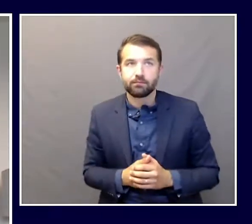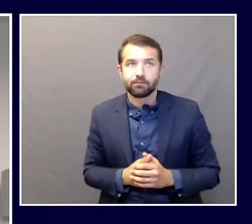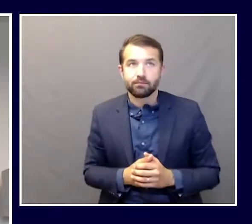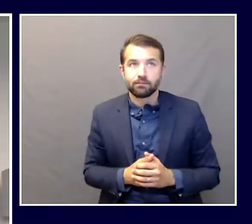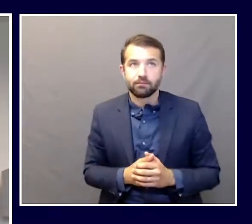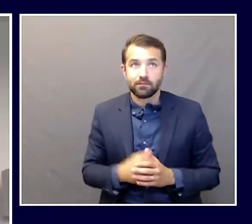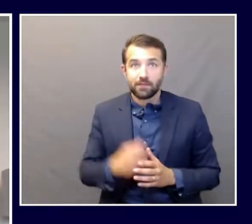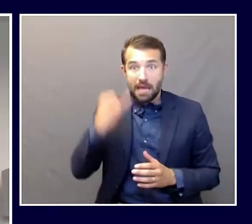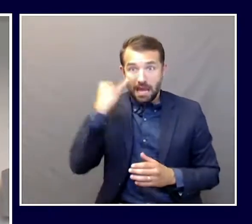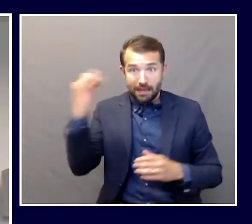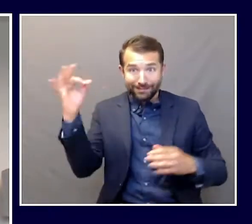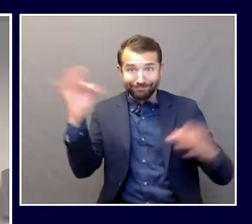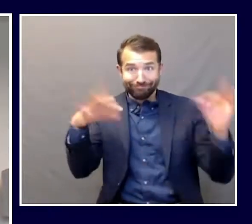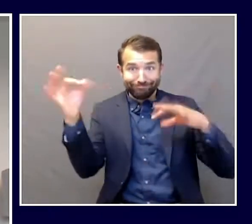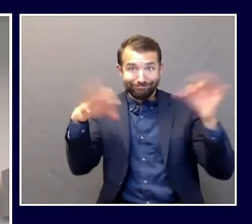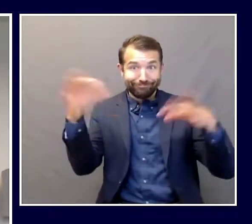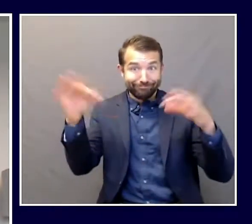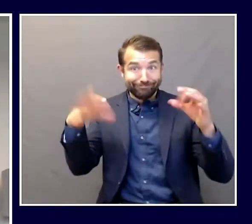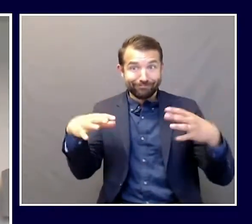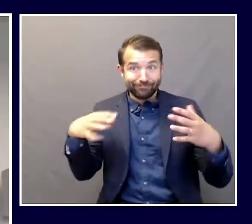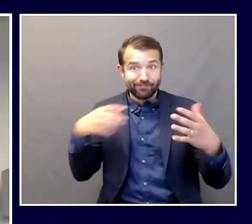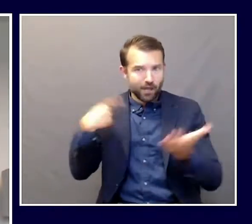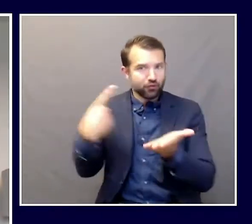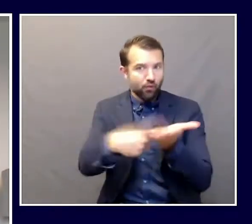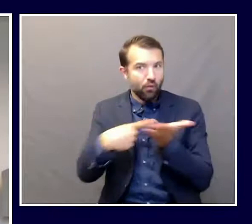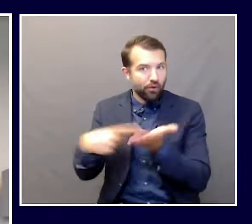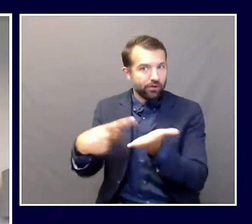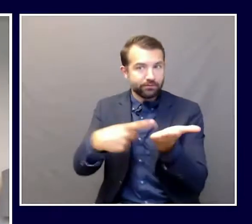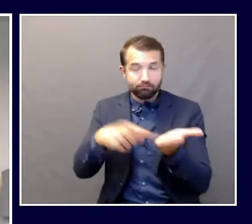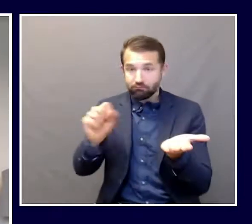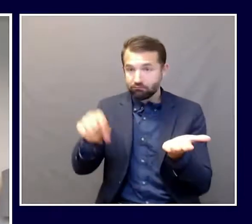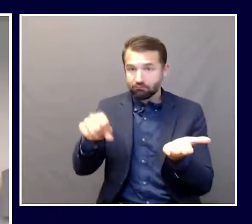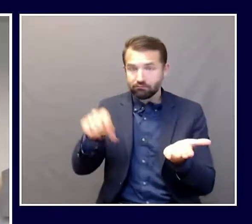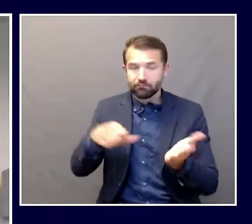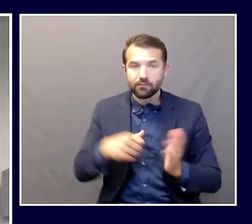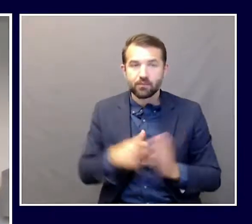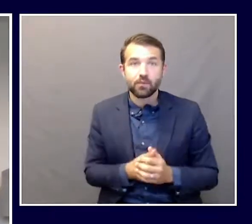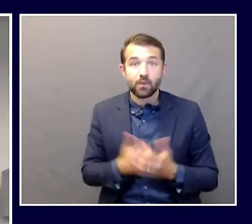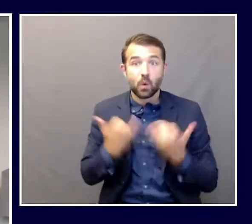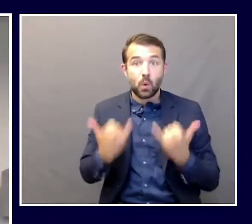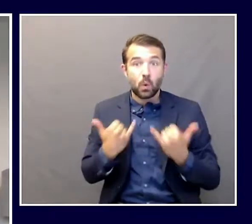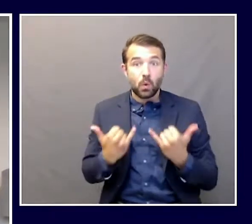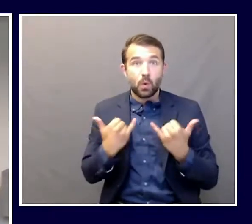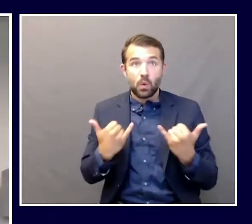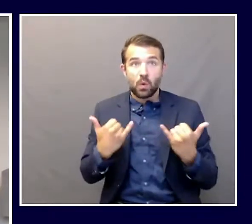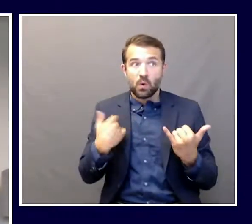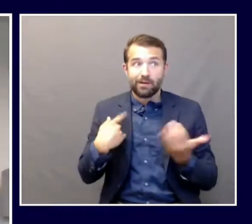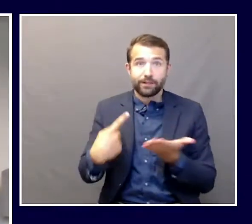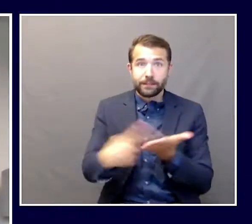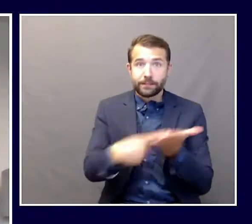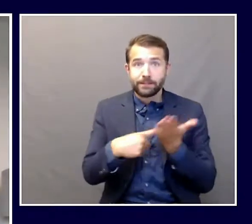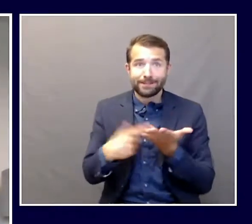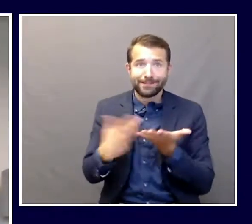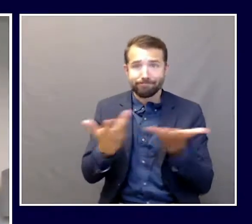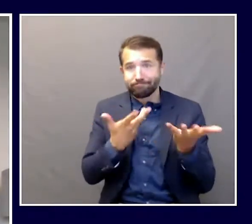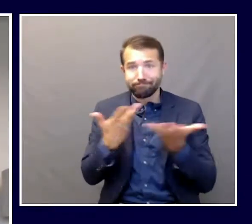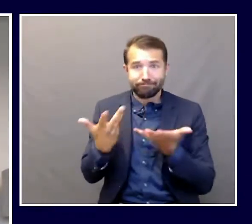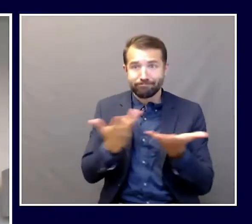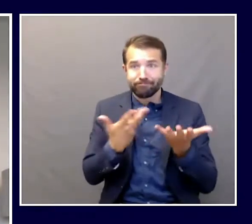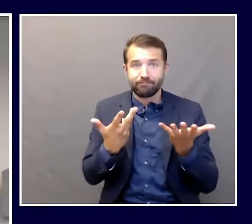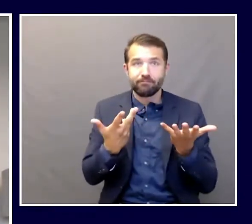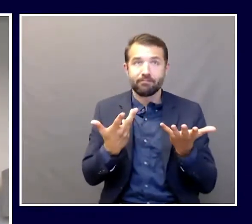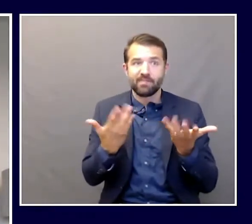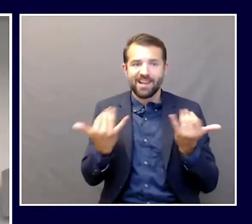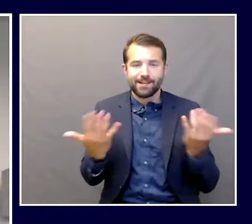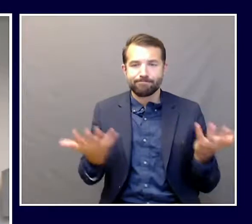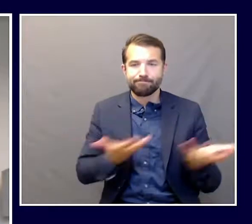no question about that. I think where we are right now is, a couple of things. The first is